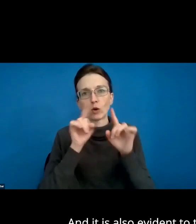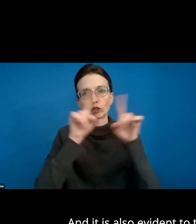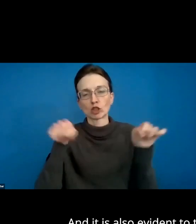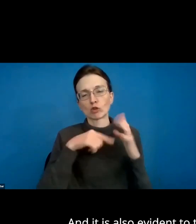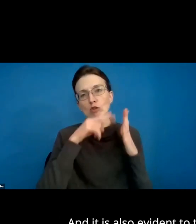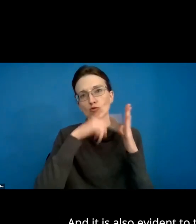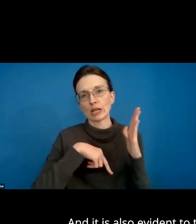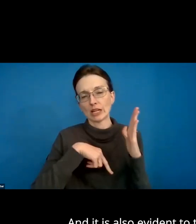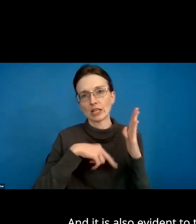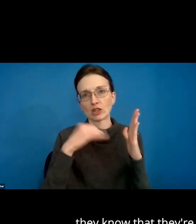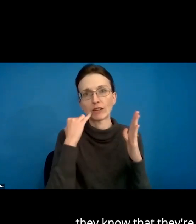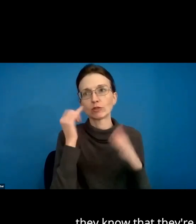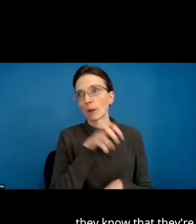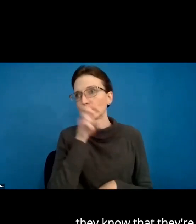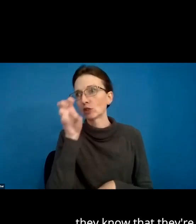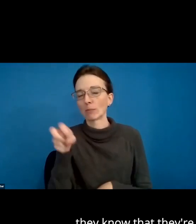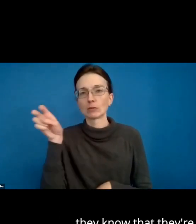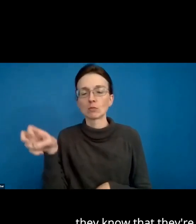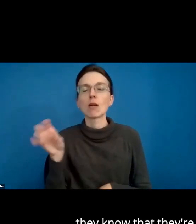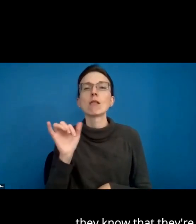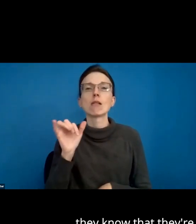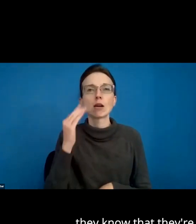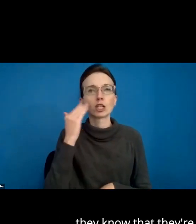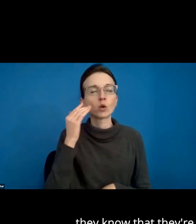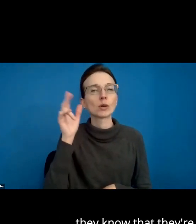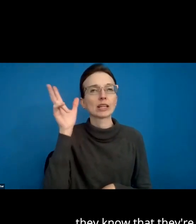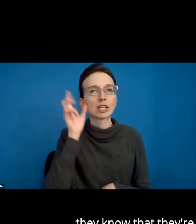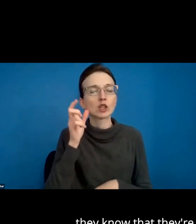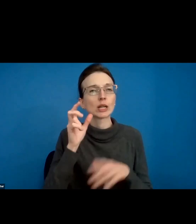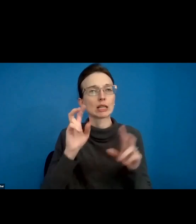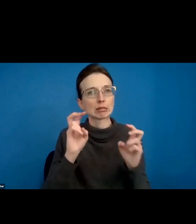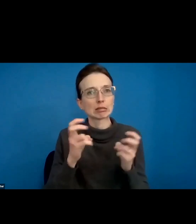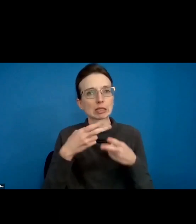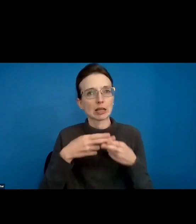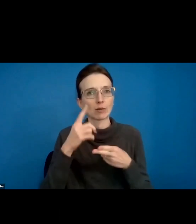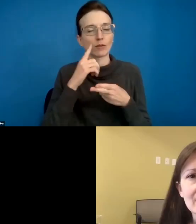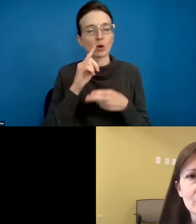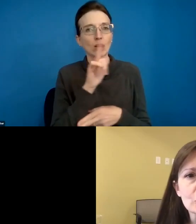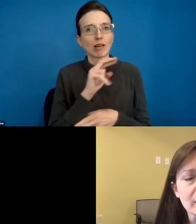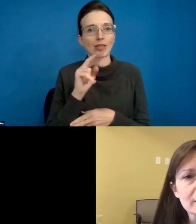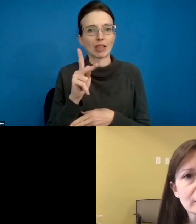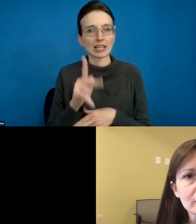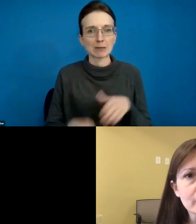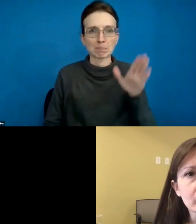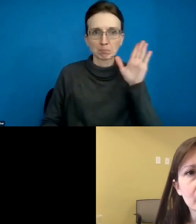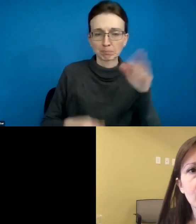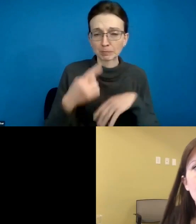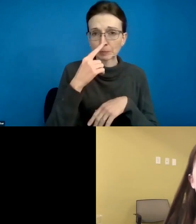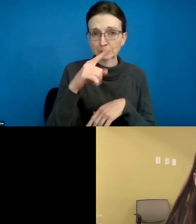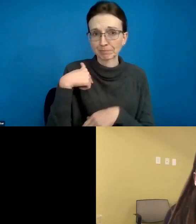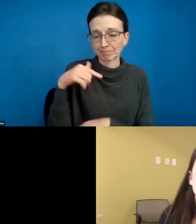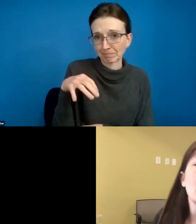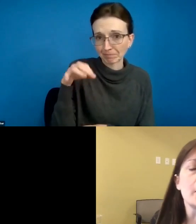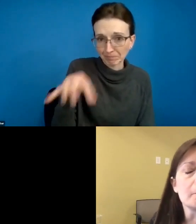jumps through from link to link, they know that they're hearing the title of a link. So hopefully So if I can interject a little something